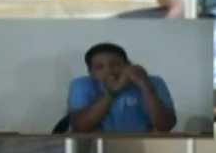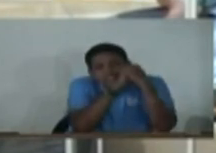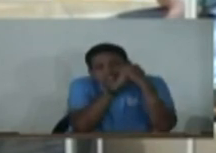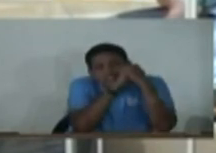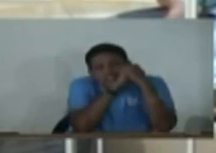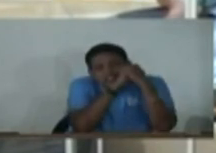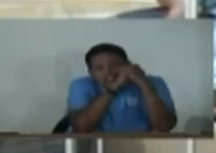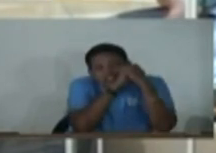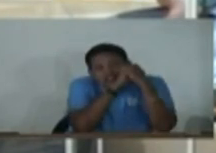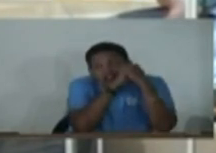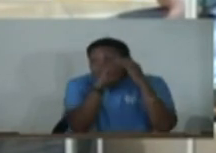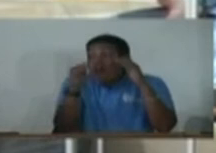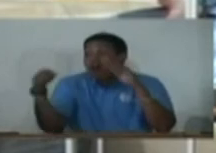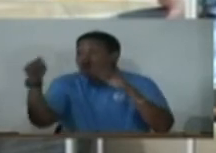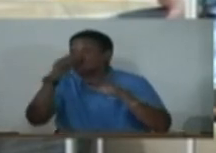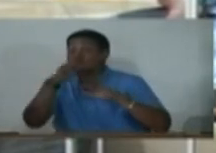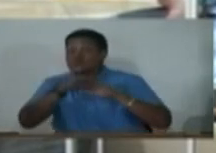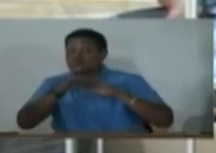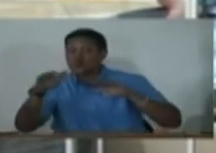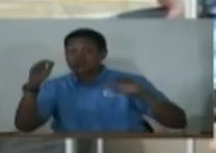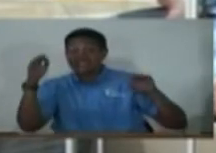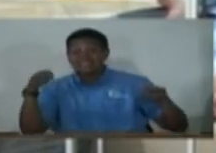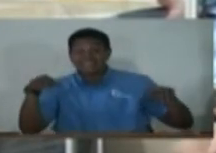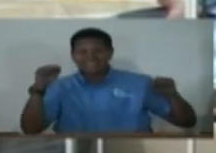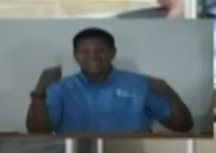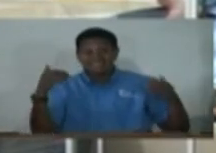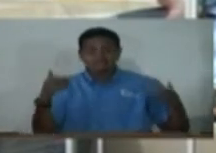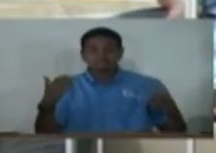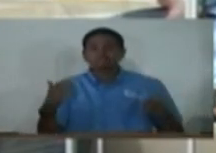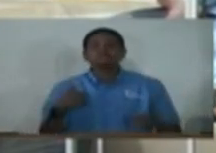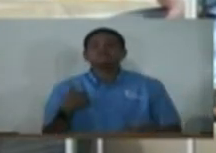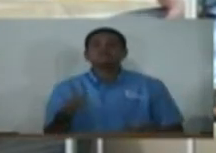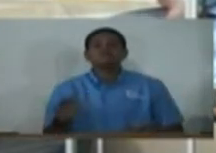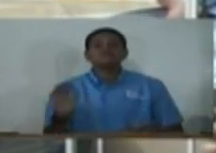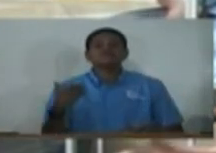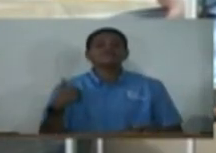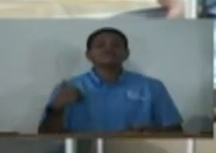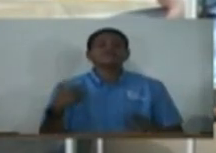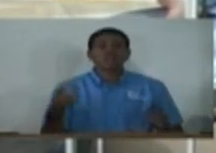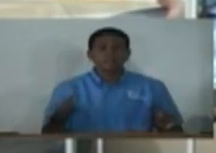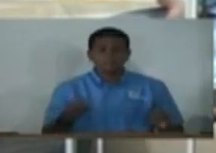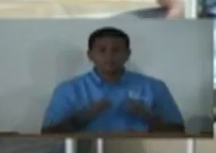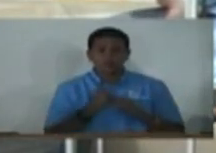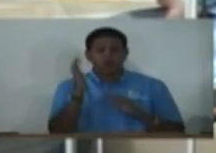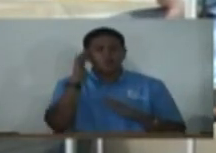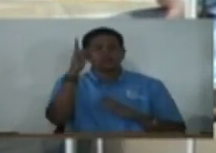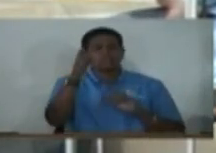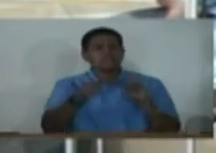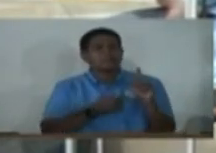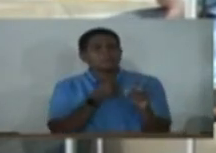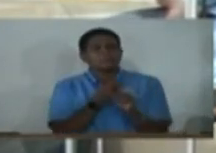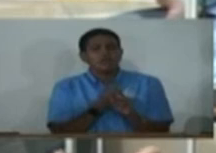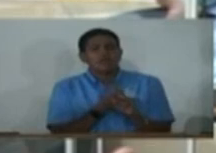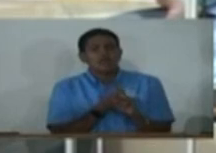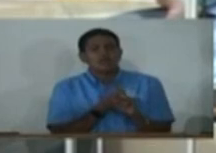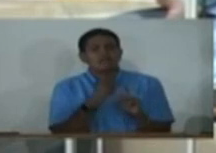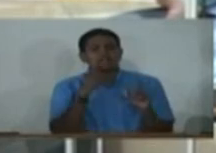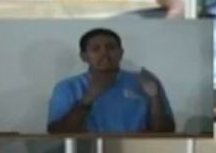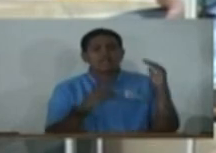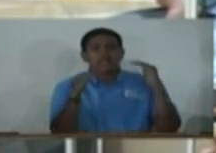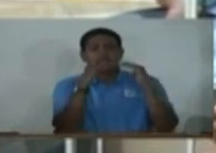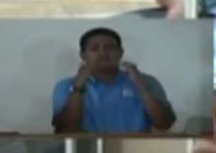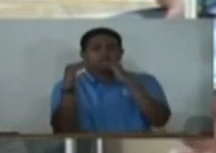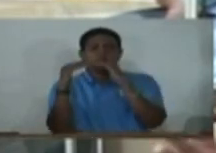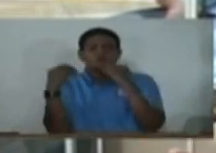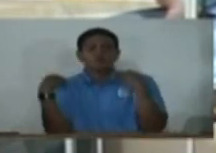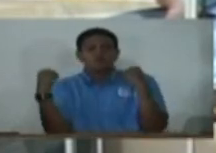And others who don't will probably make the decision not to. How is this going to affect the equitable recovery